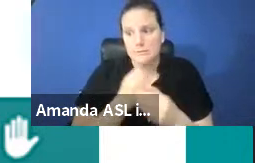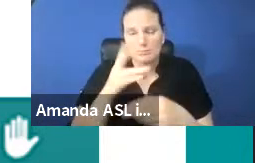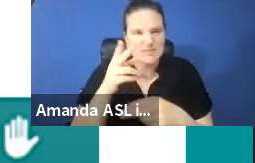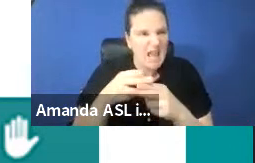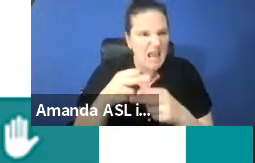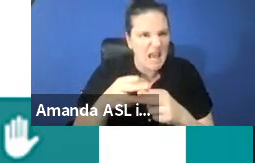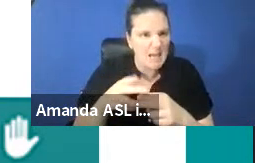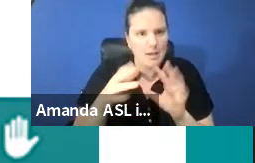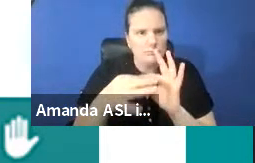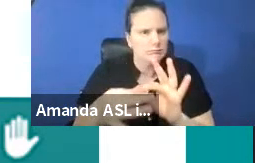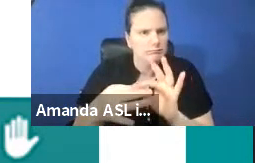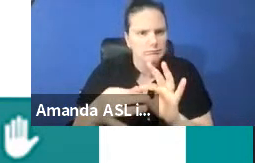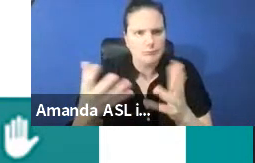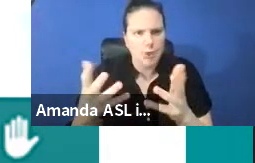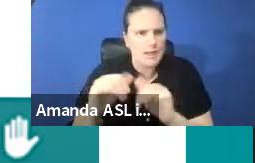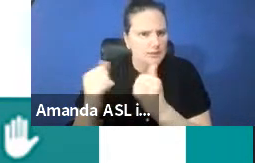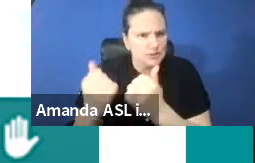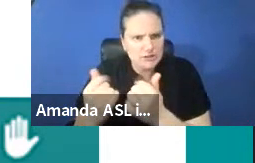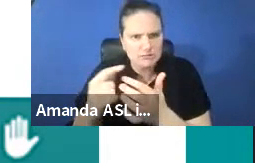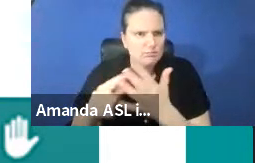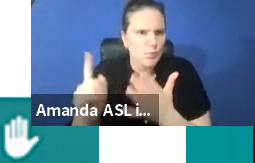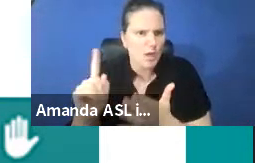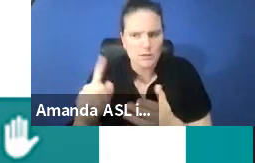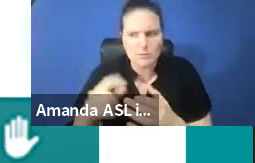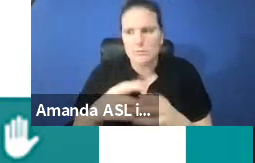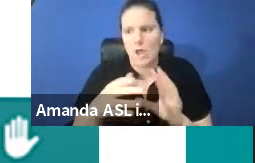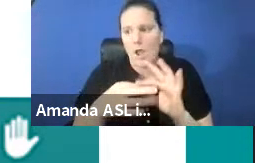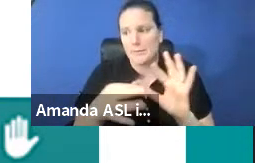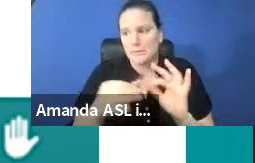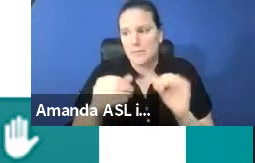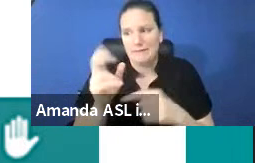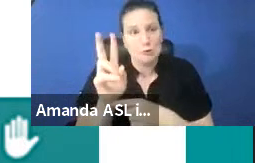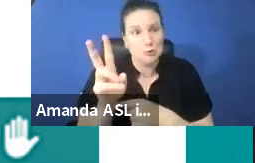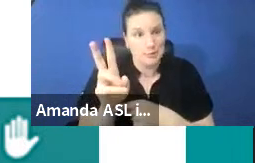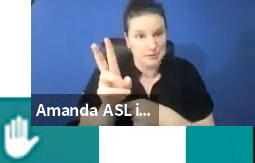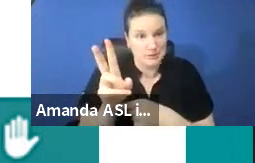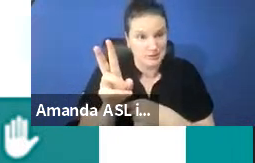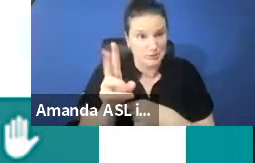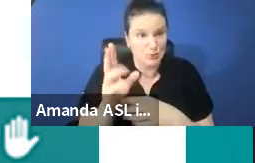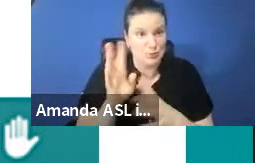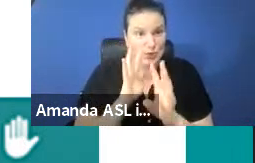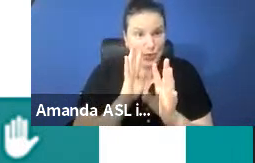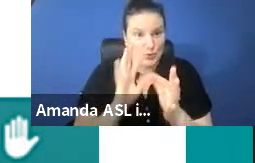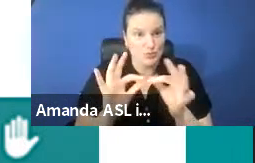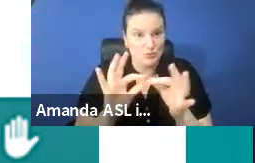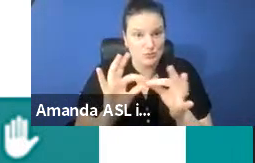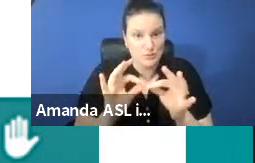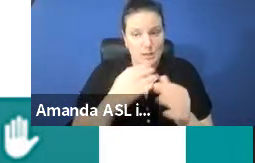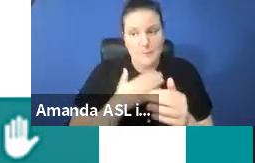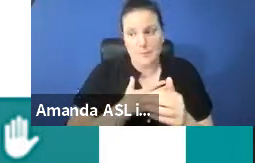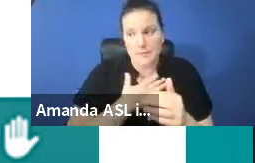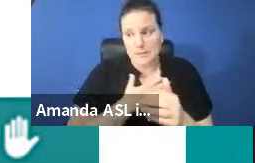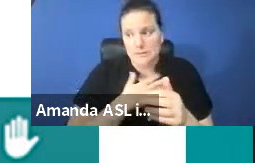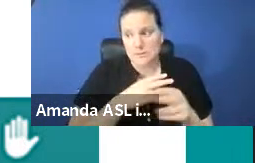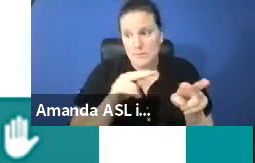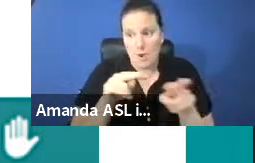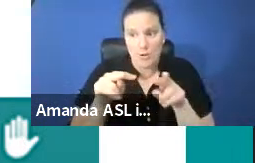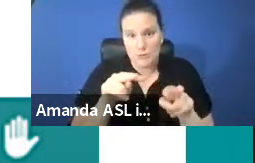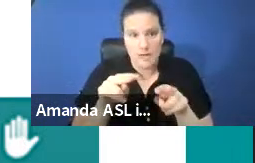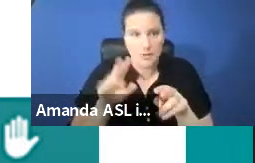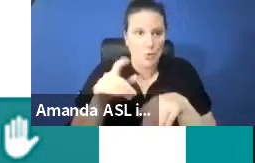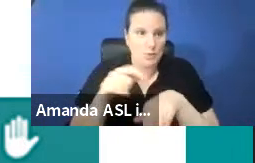name and affiliation. Commenters will be given 2 minutes to speak, and please moderate